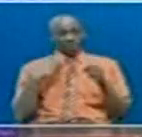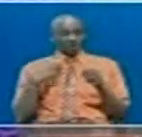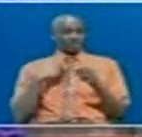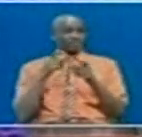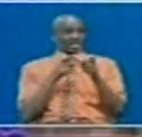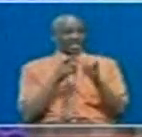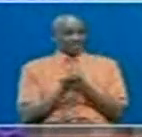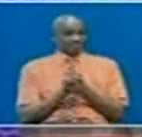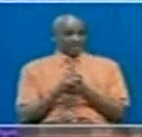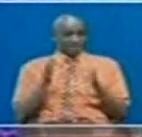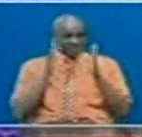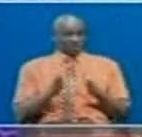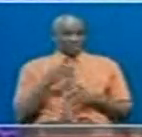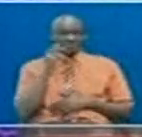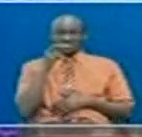am personally